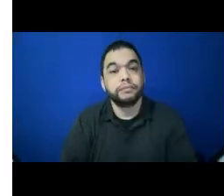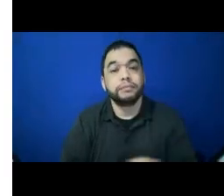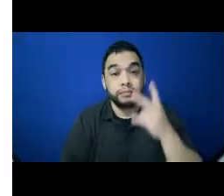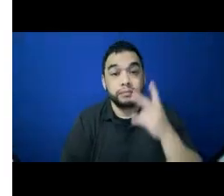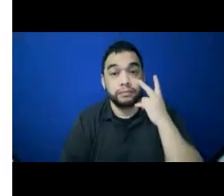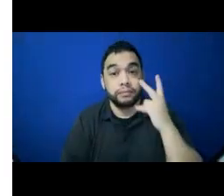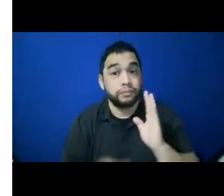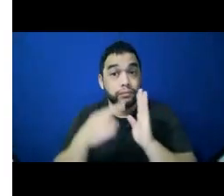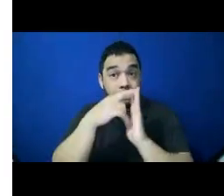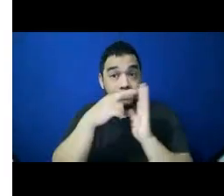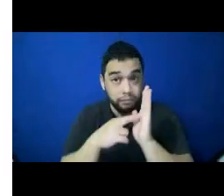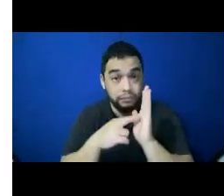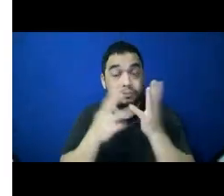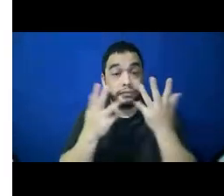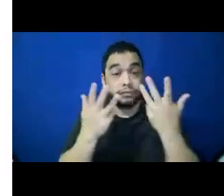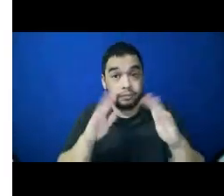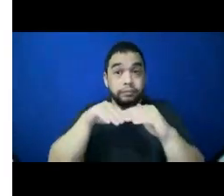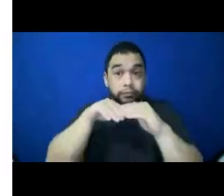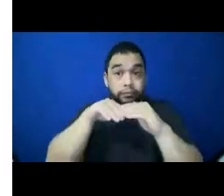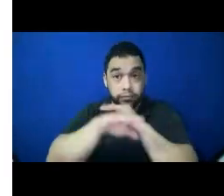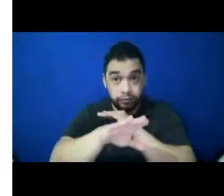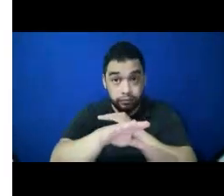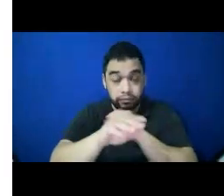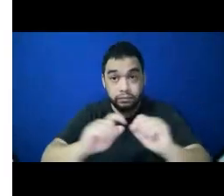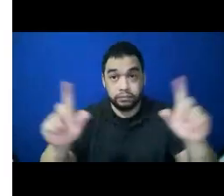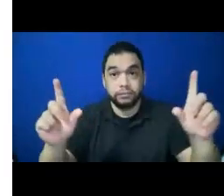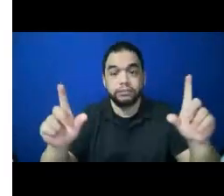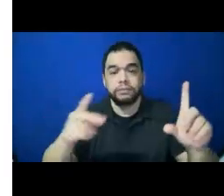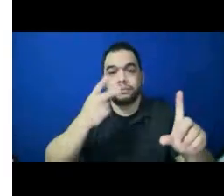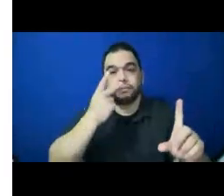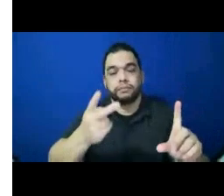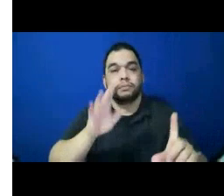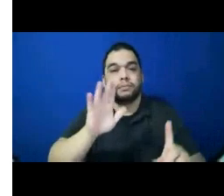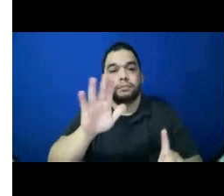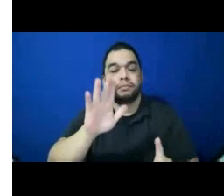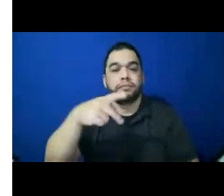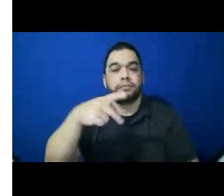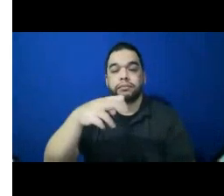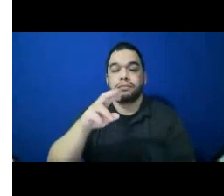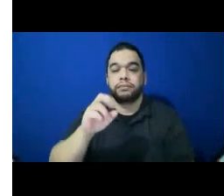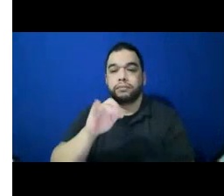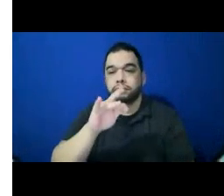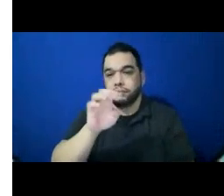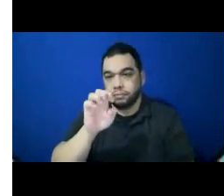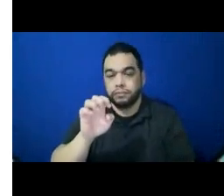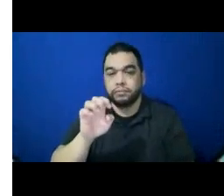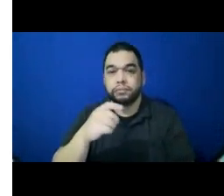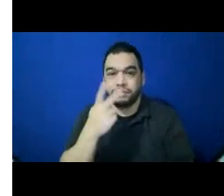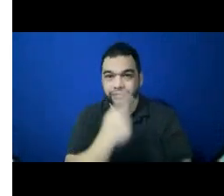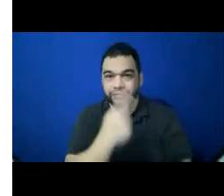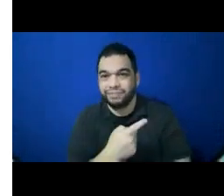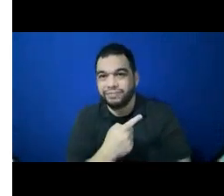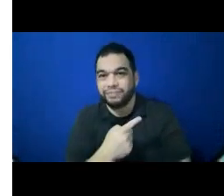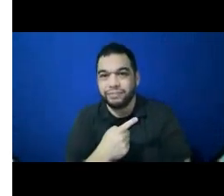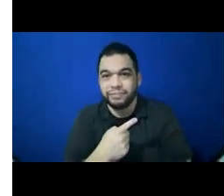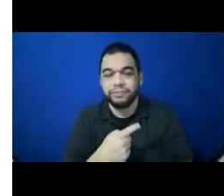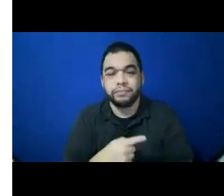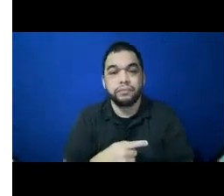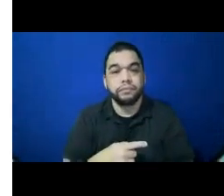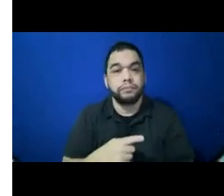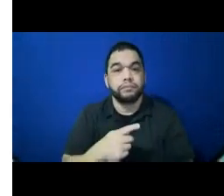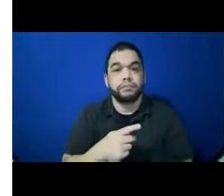Once you are registered and you go into the platform, you are going to find your profile. You're seeing my profile